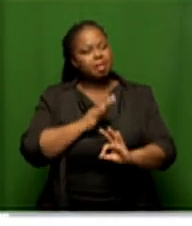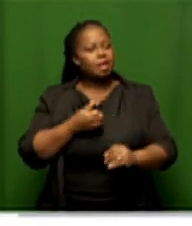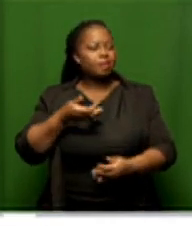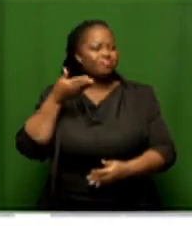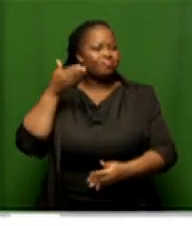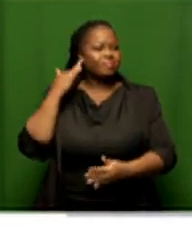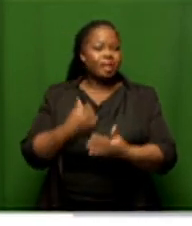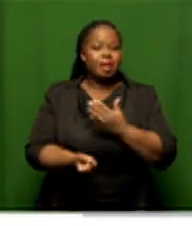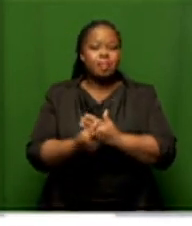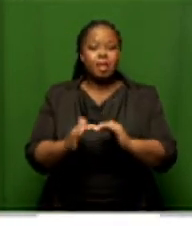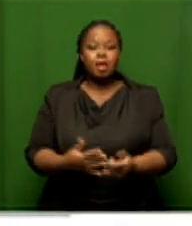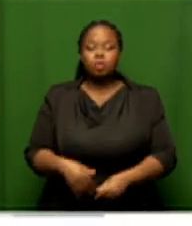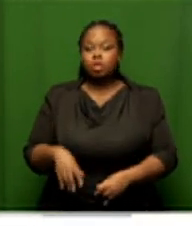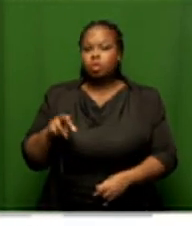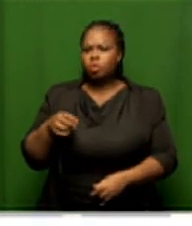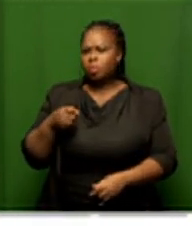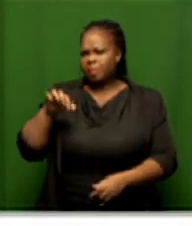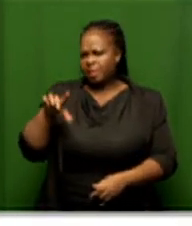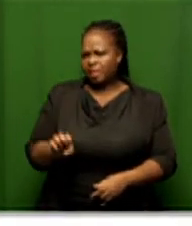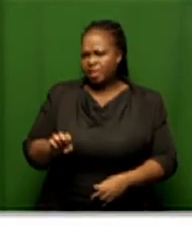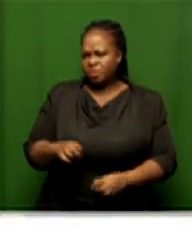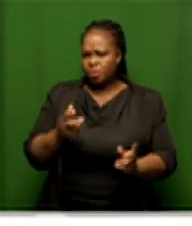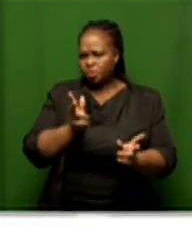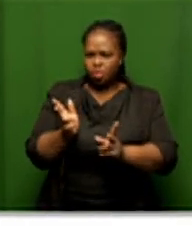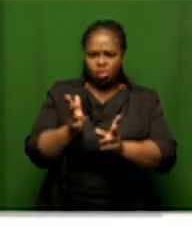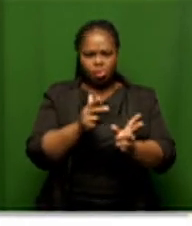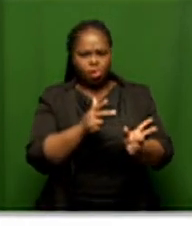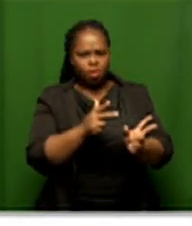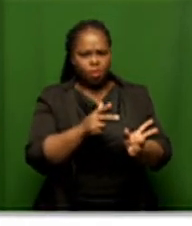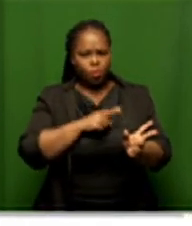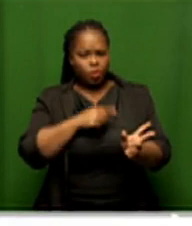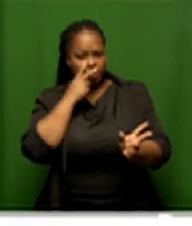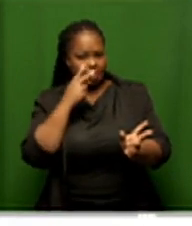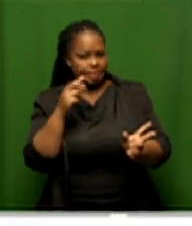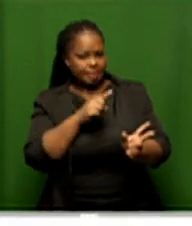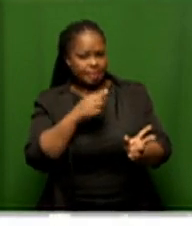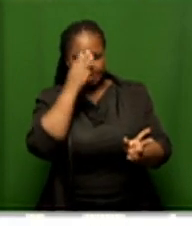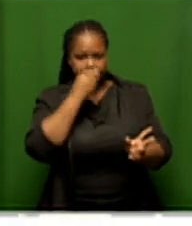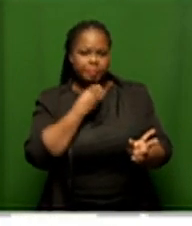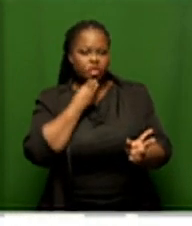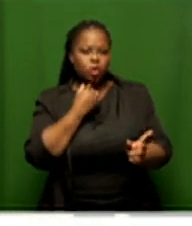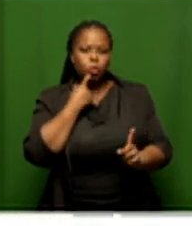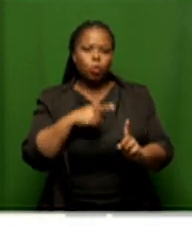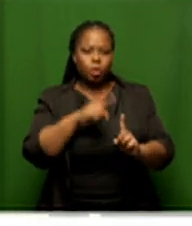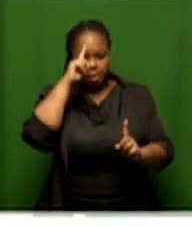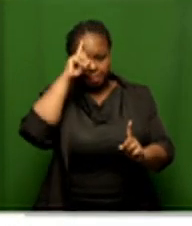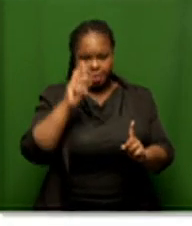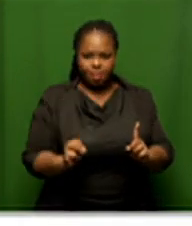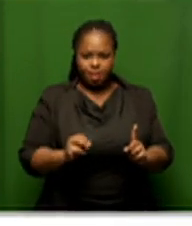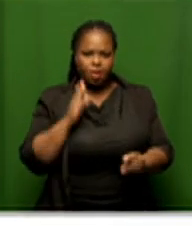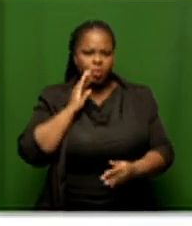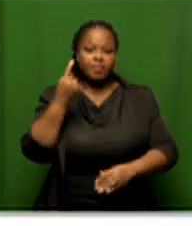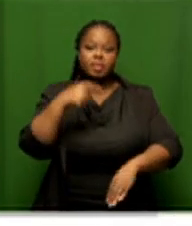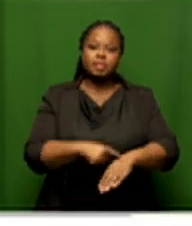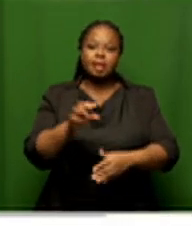this institution. If my colleague Nomhle could just pan to the left so that you can see a picture of Dr. Nelson Mandela when he cast